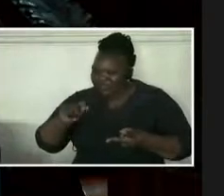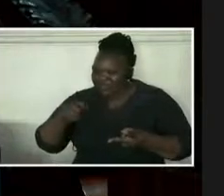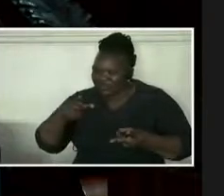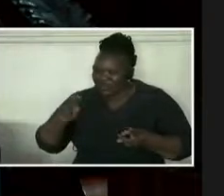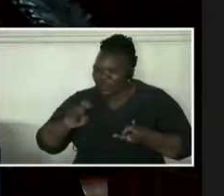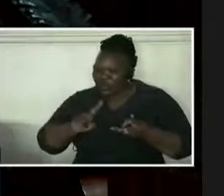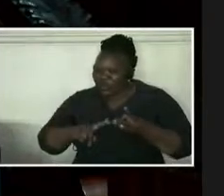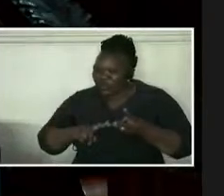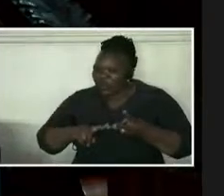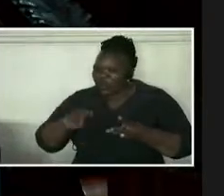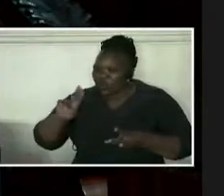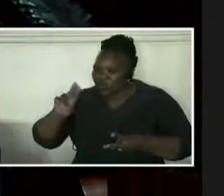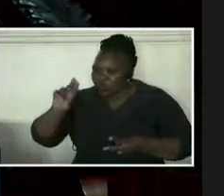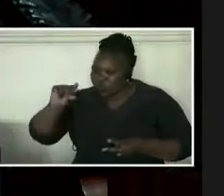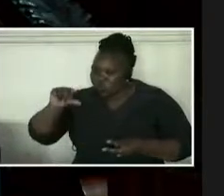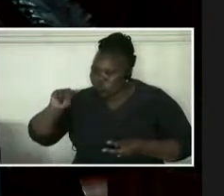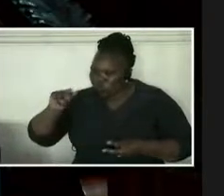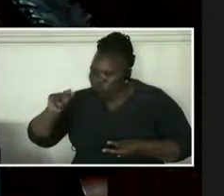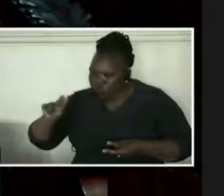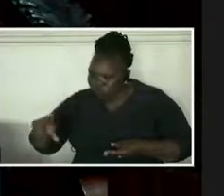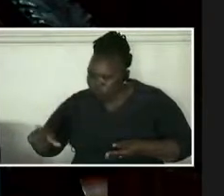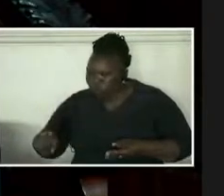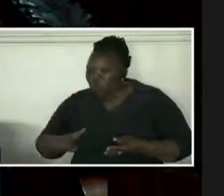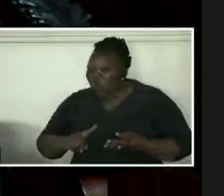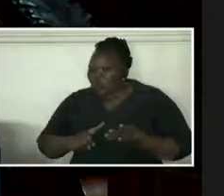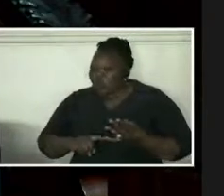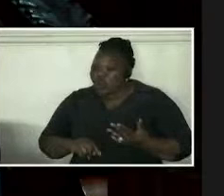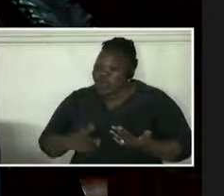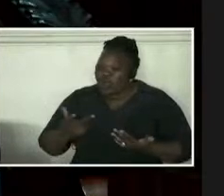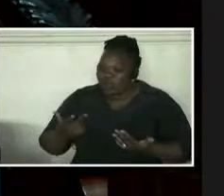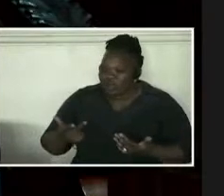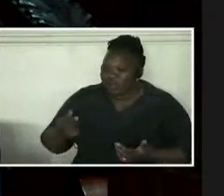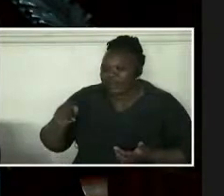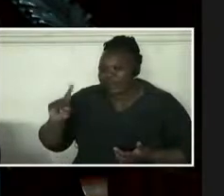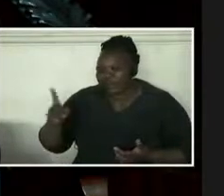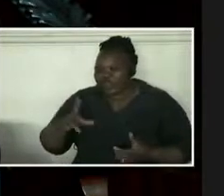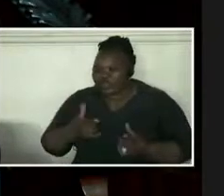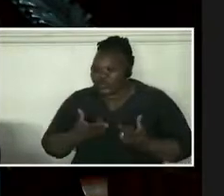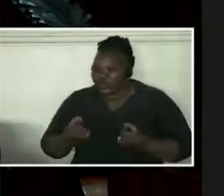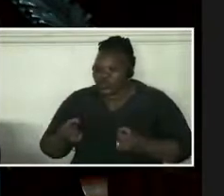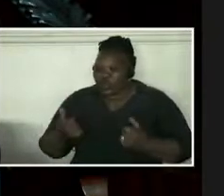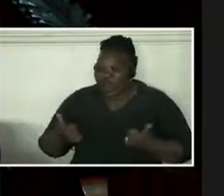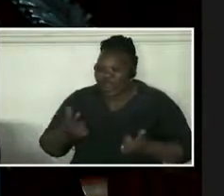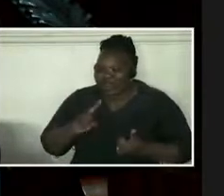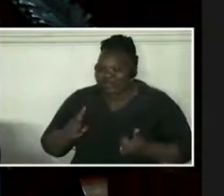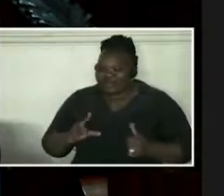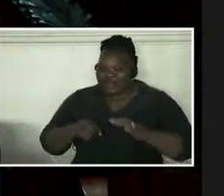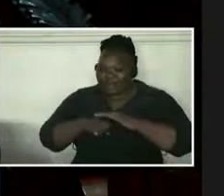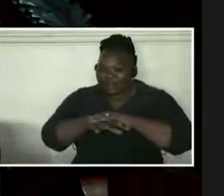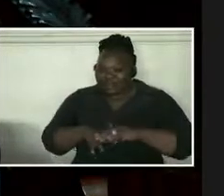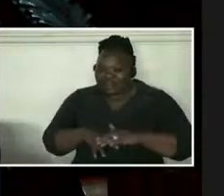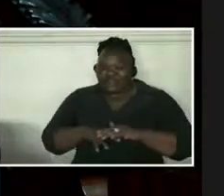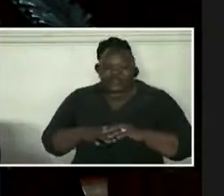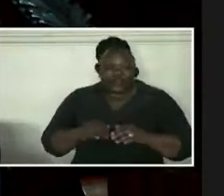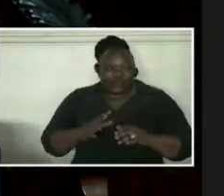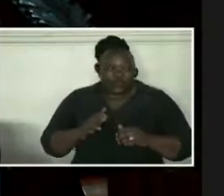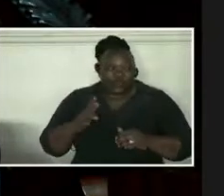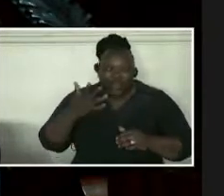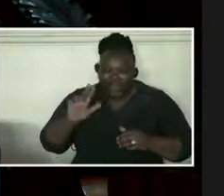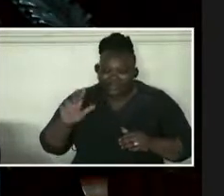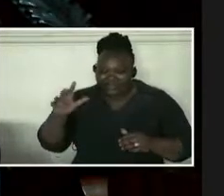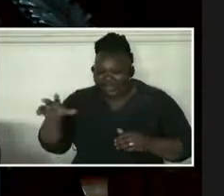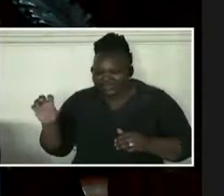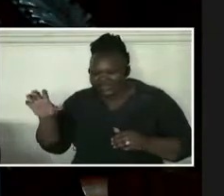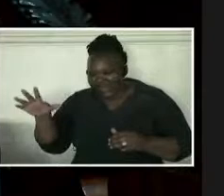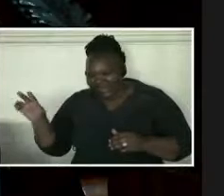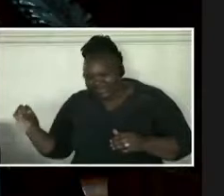chairperson it must be said that before the merchants of conflict 19 were doing exceptionally well as the province in our efforts to meet the 1990